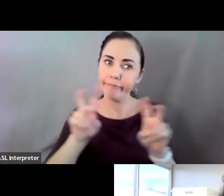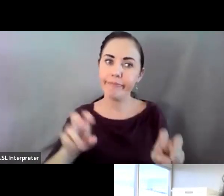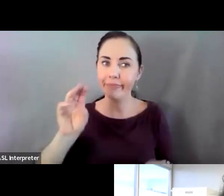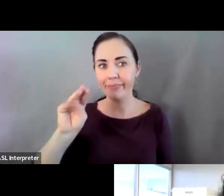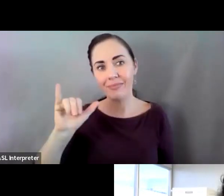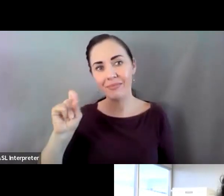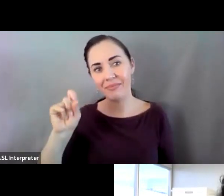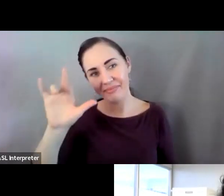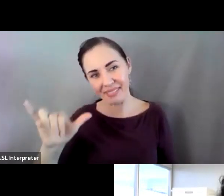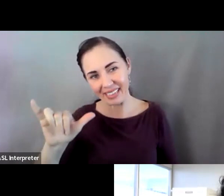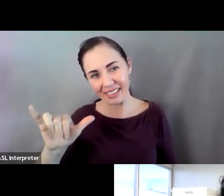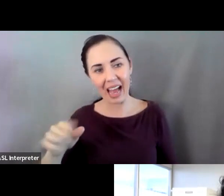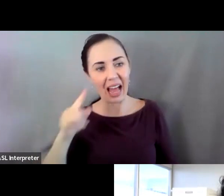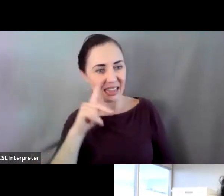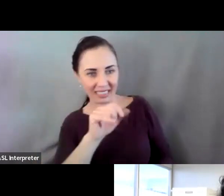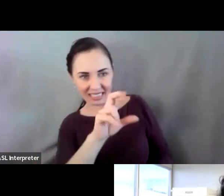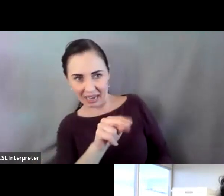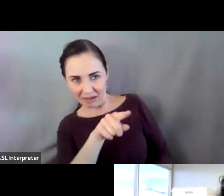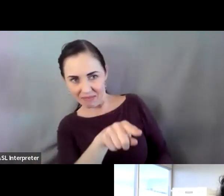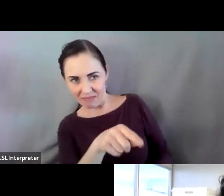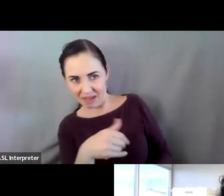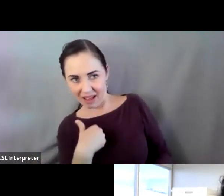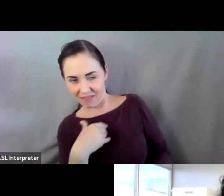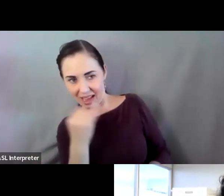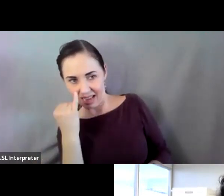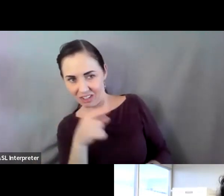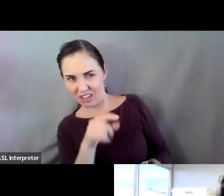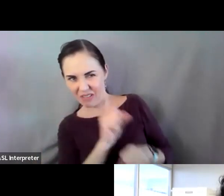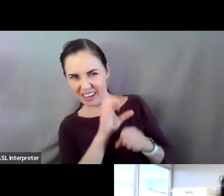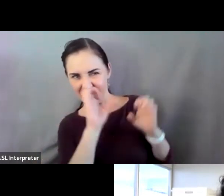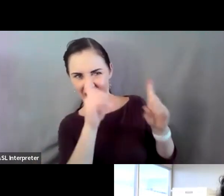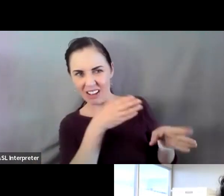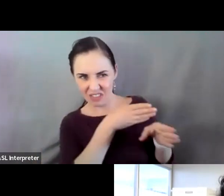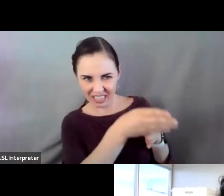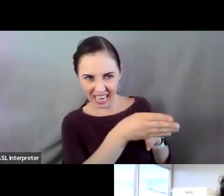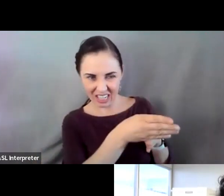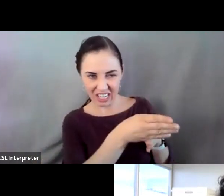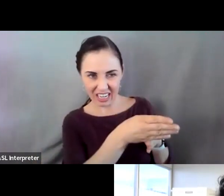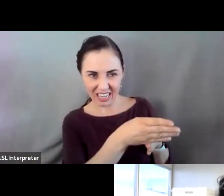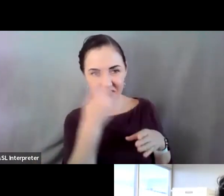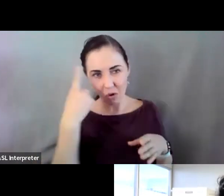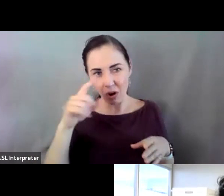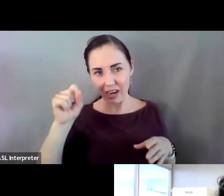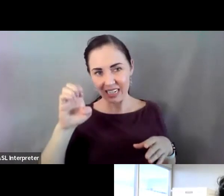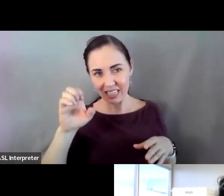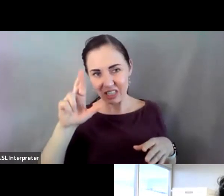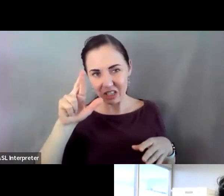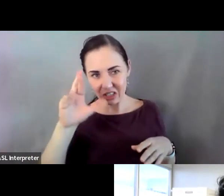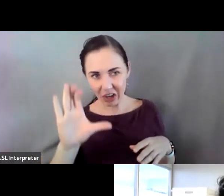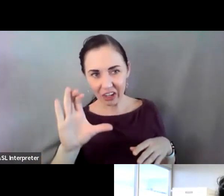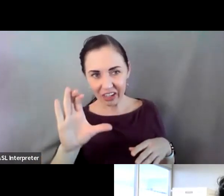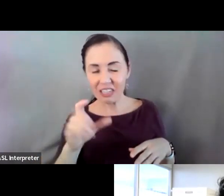and I think Miss Karen might have some ideas, because she works with education at CERC, and so that might be a good place to check as well.